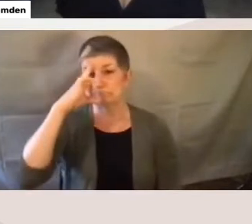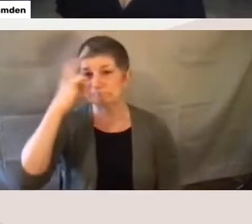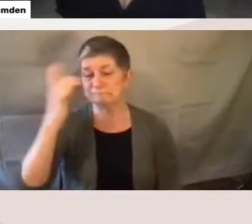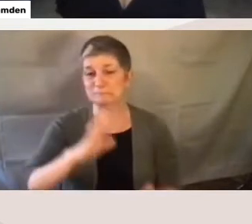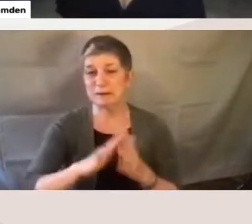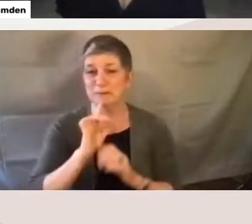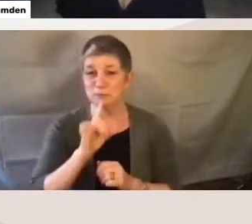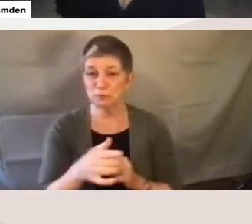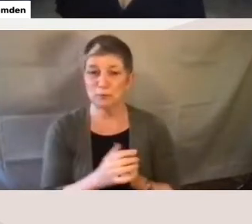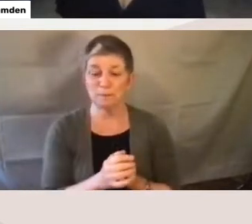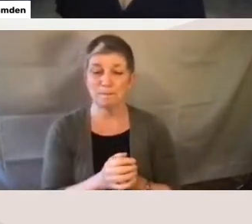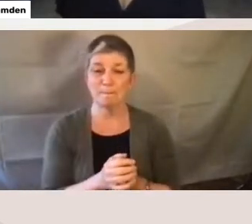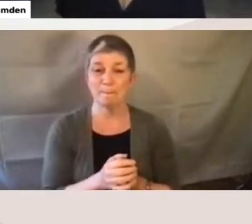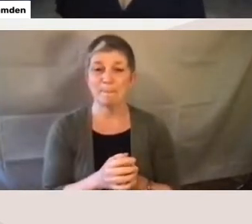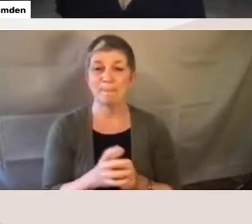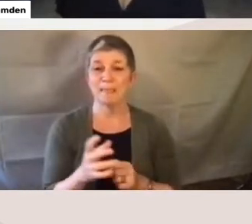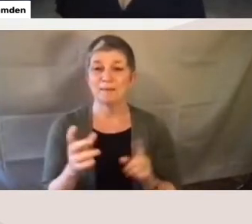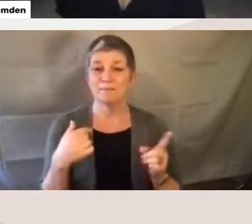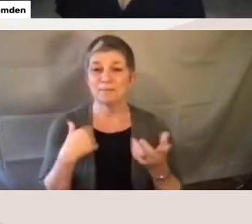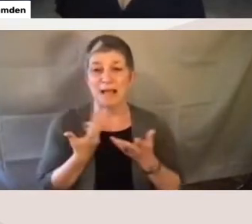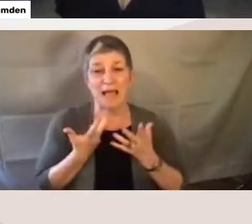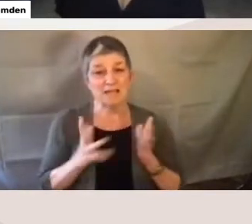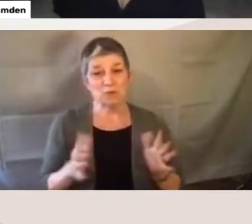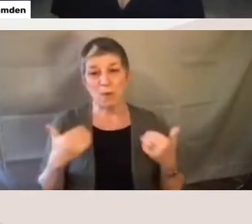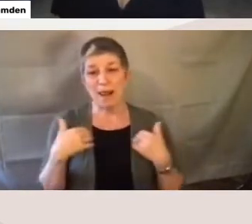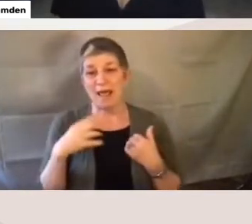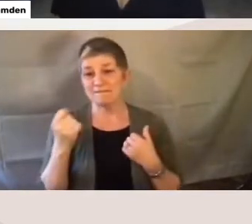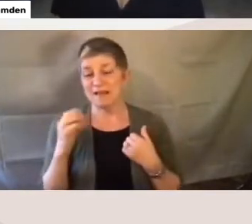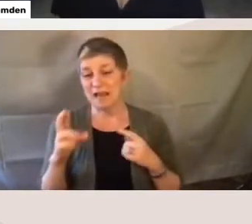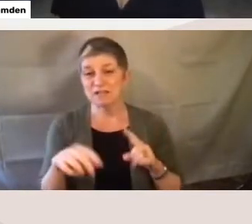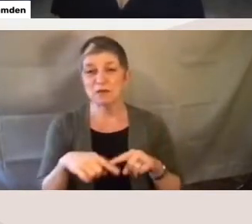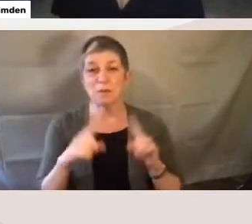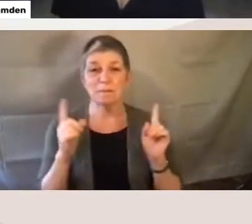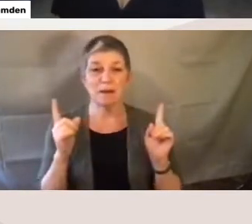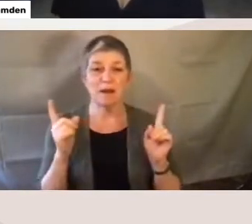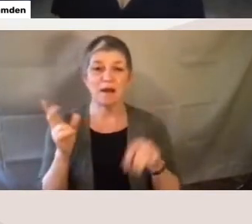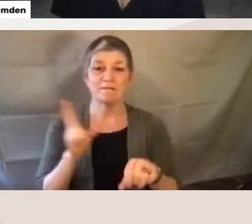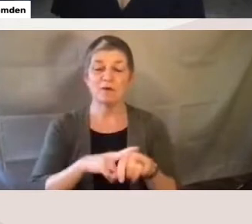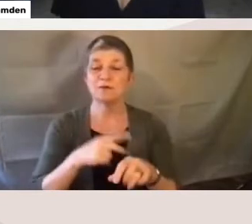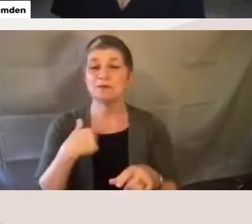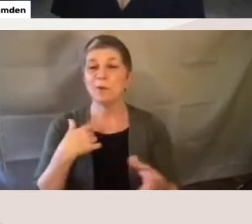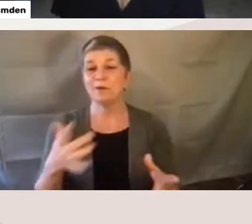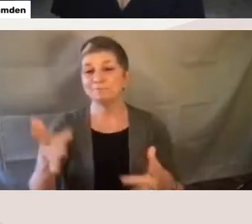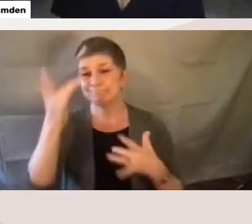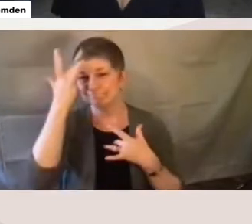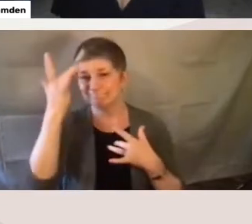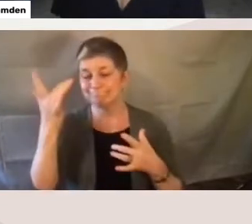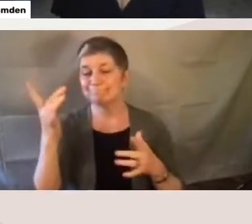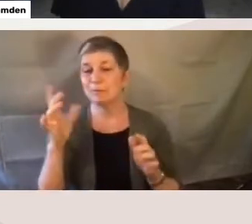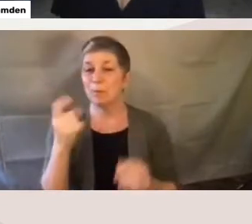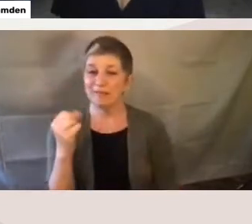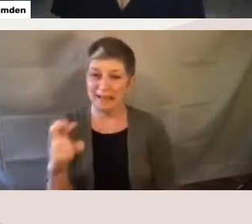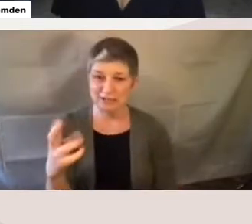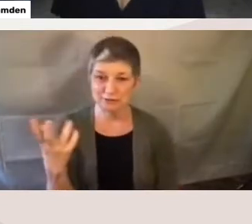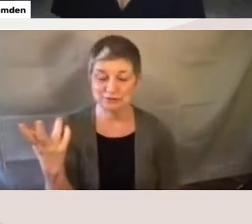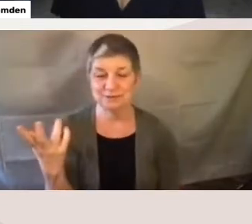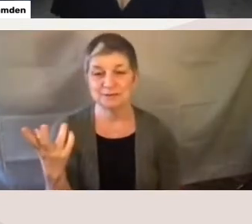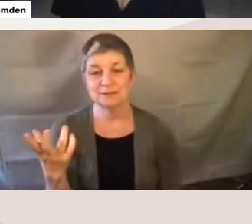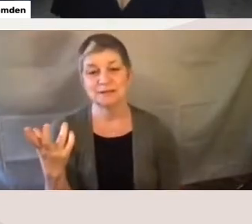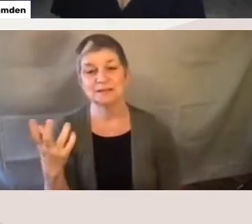okay, I'll die from anything else, but I do not want to have cancer. And of course, what I get diagnosed with cancer. So I'm like, oh my